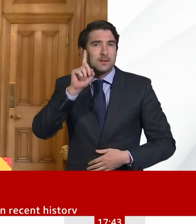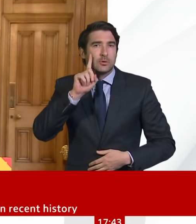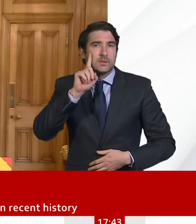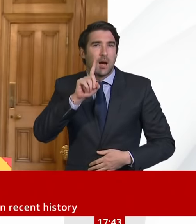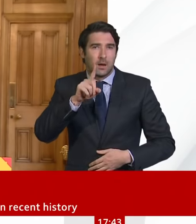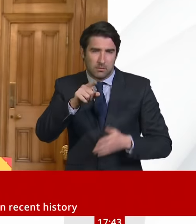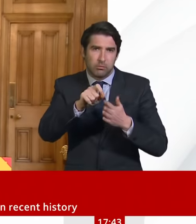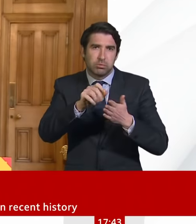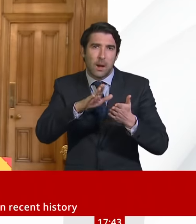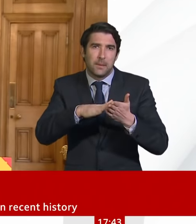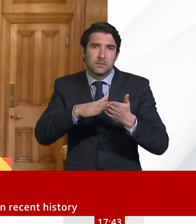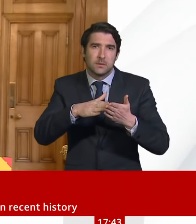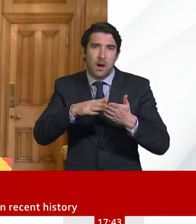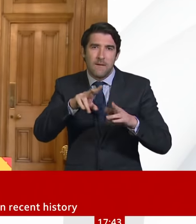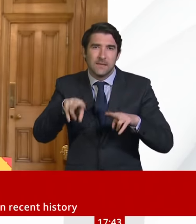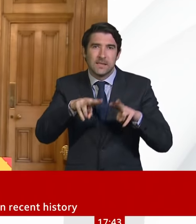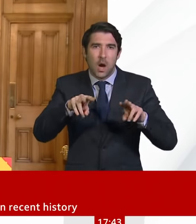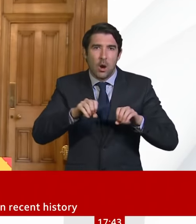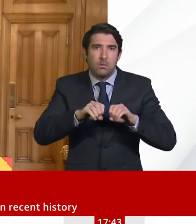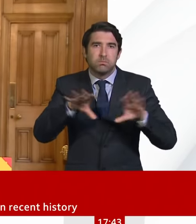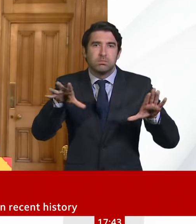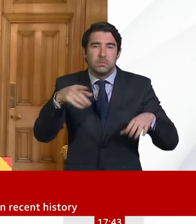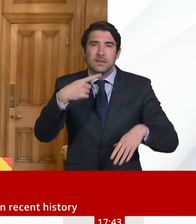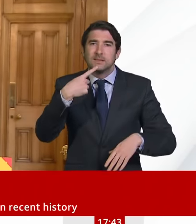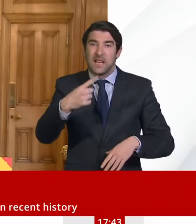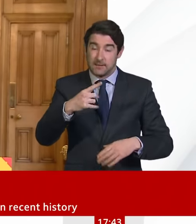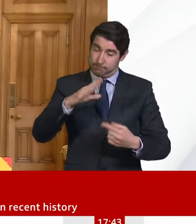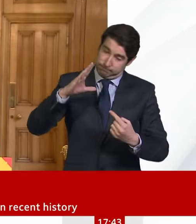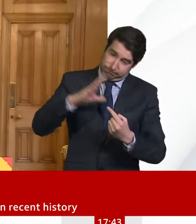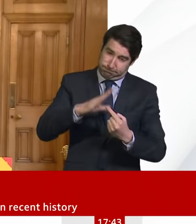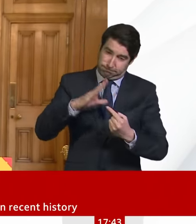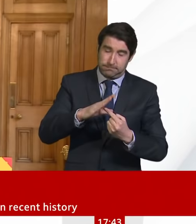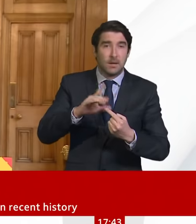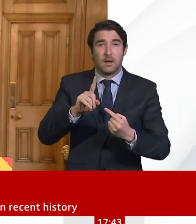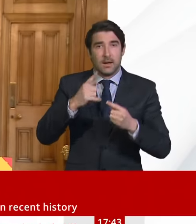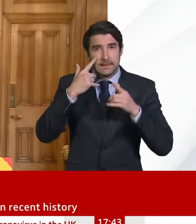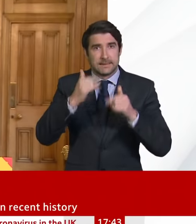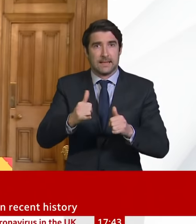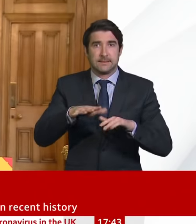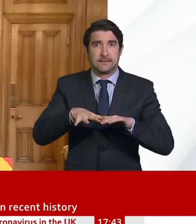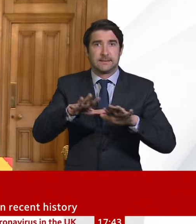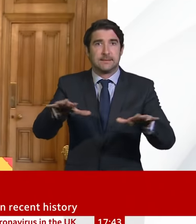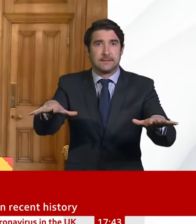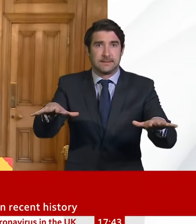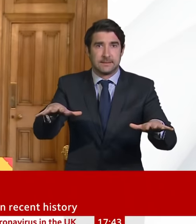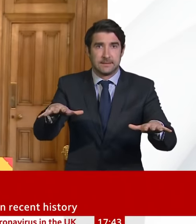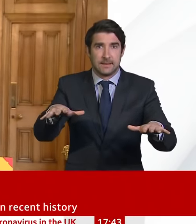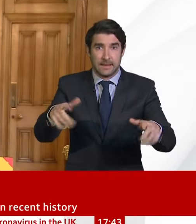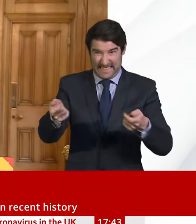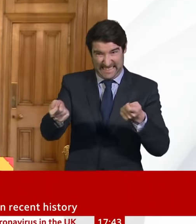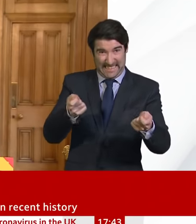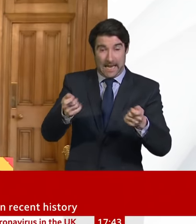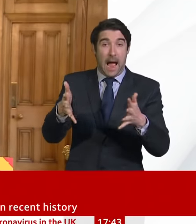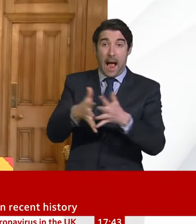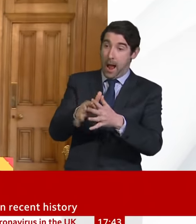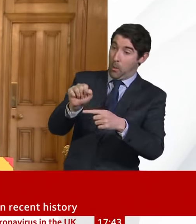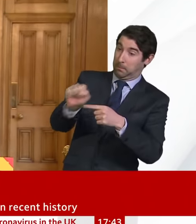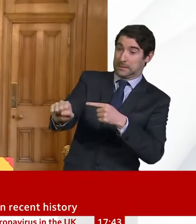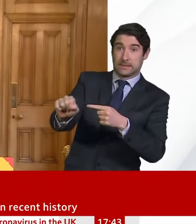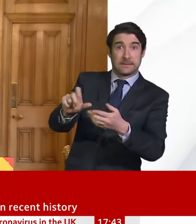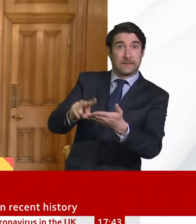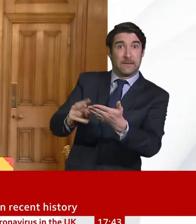unlock the coronavirus puzzle and defeat it in the end. But in the meantime, while the disease is still spreading, and the